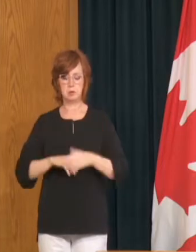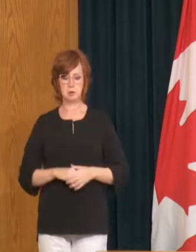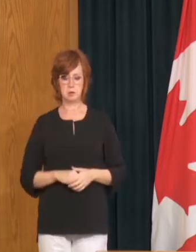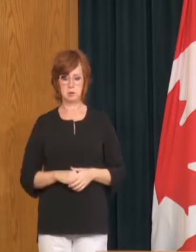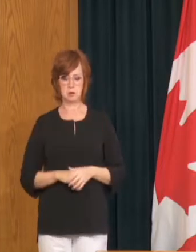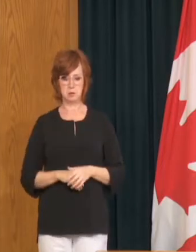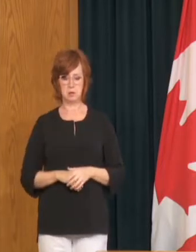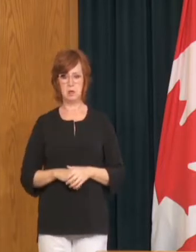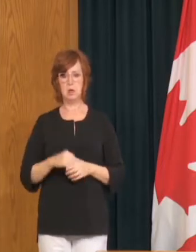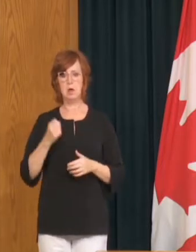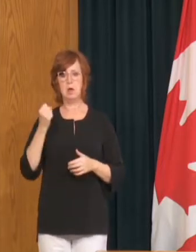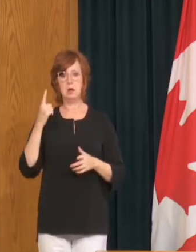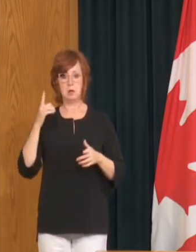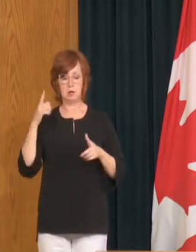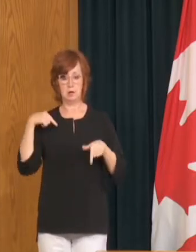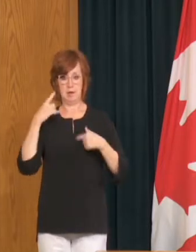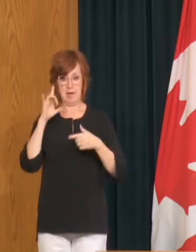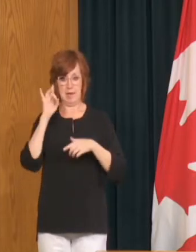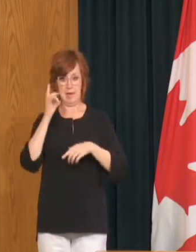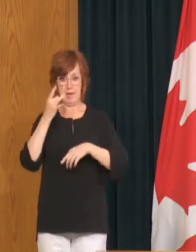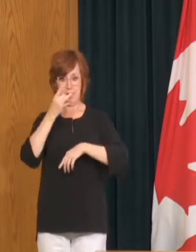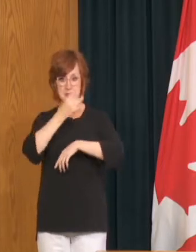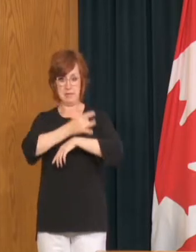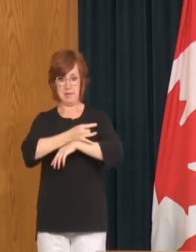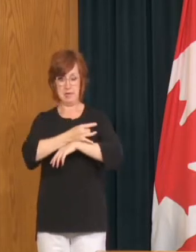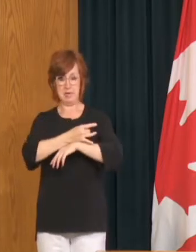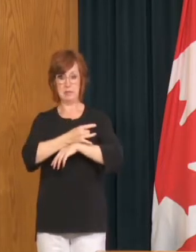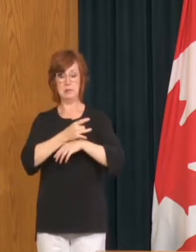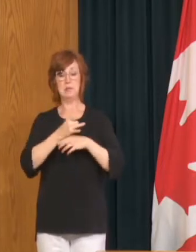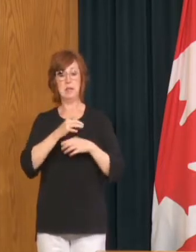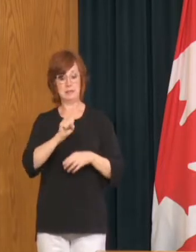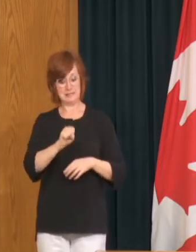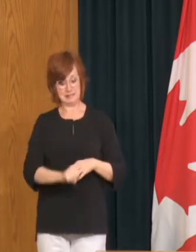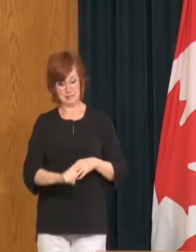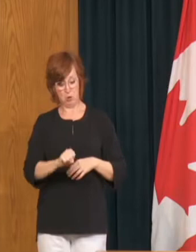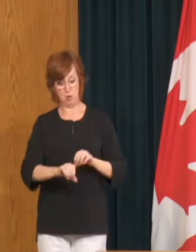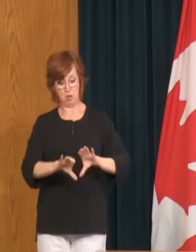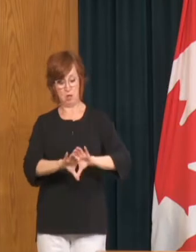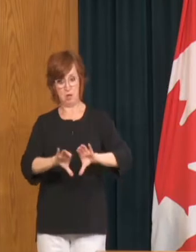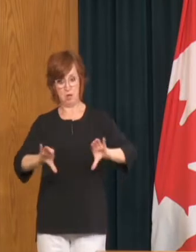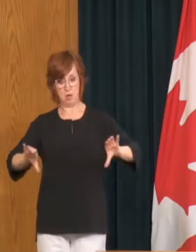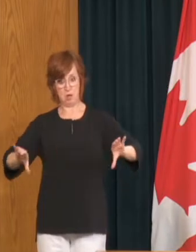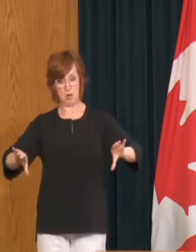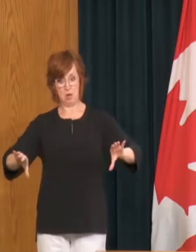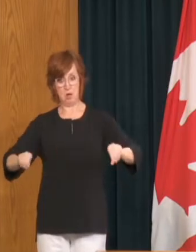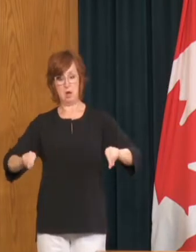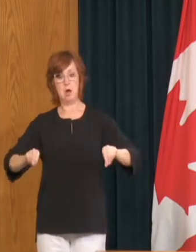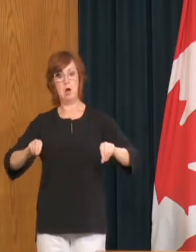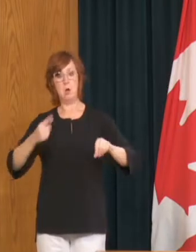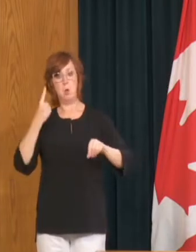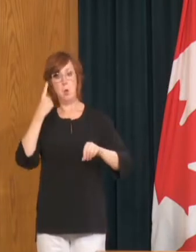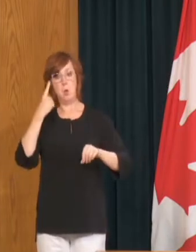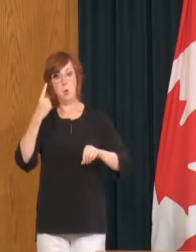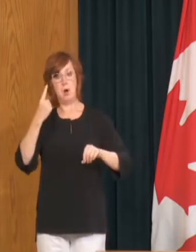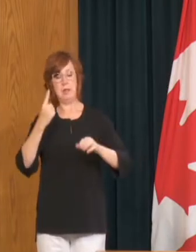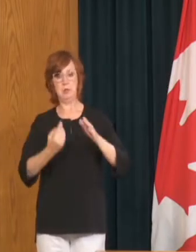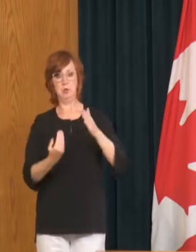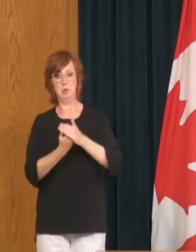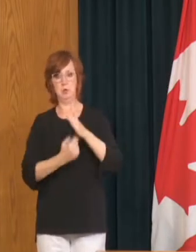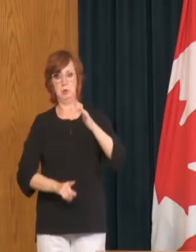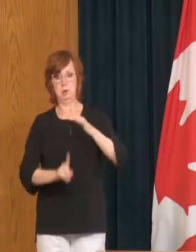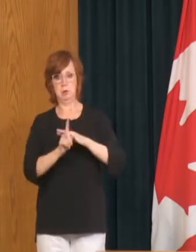has only seen one new case in the past 8 days. Is that outbreak in the Maple Creek region now under